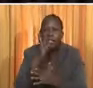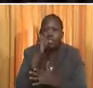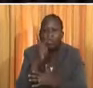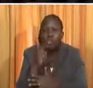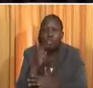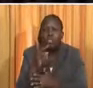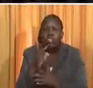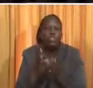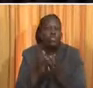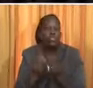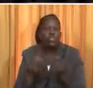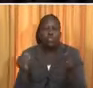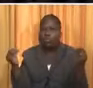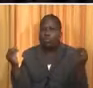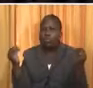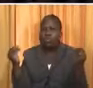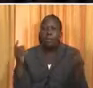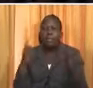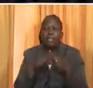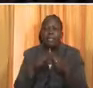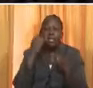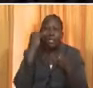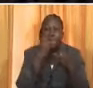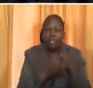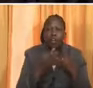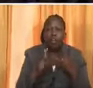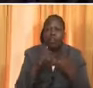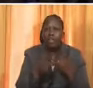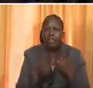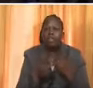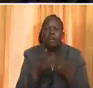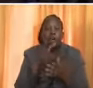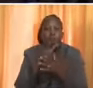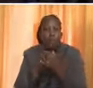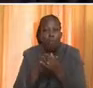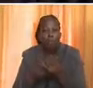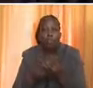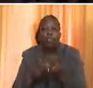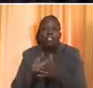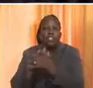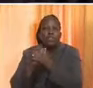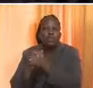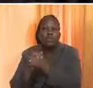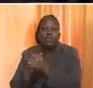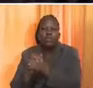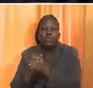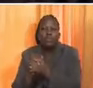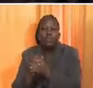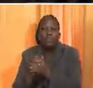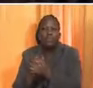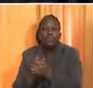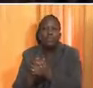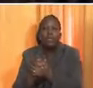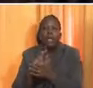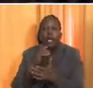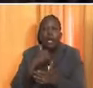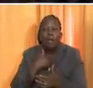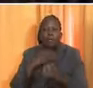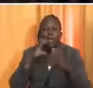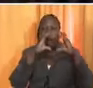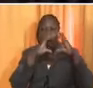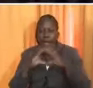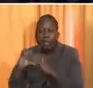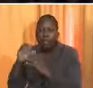so fierce that at the end of it, both laid claim to the presidency. It has been argued that